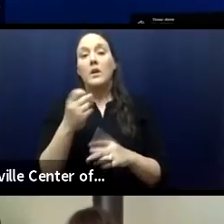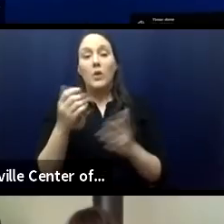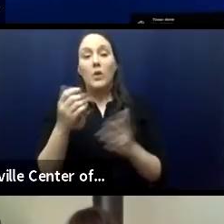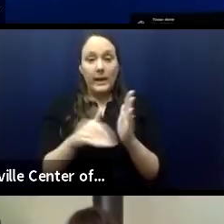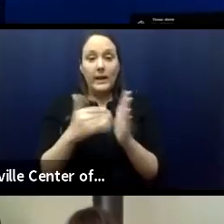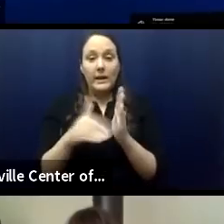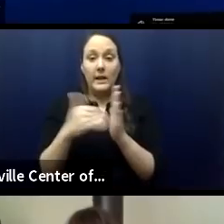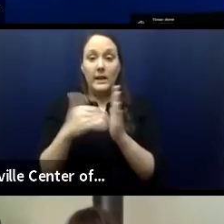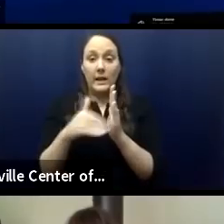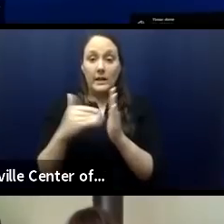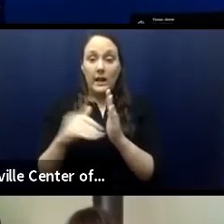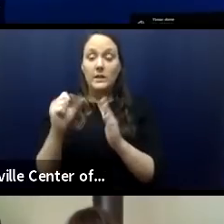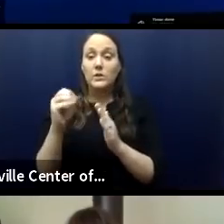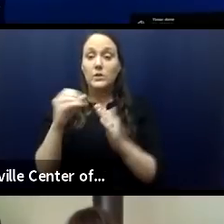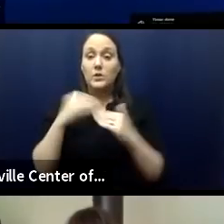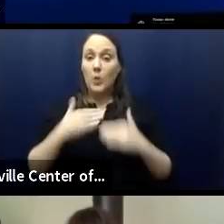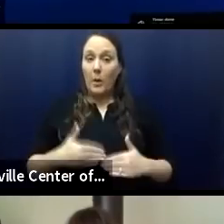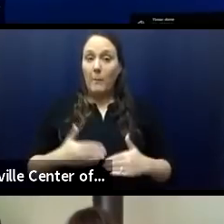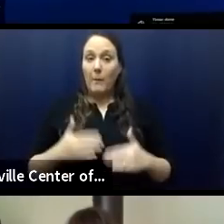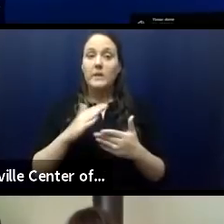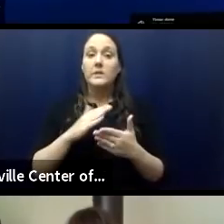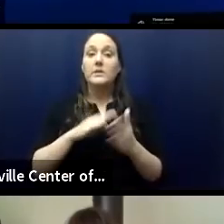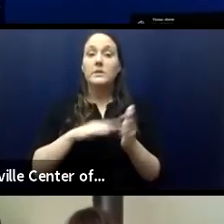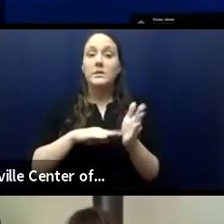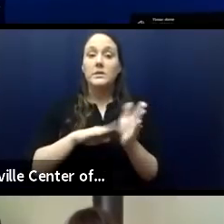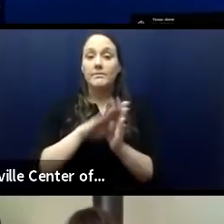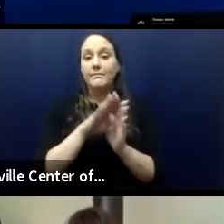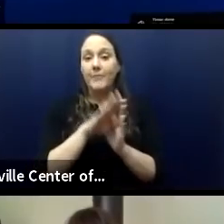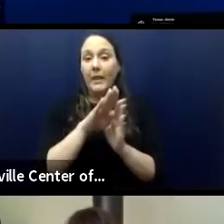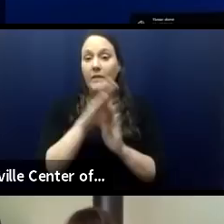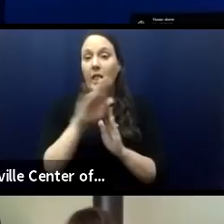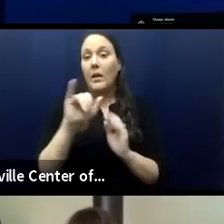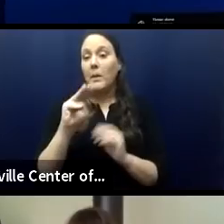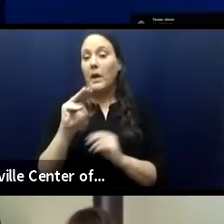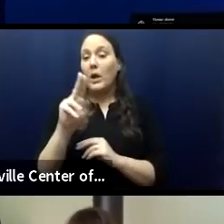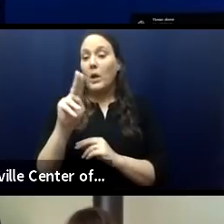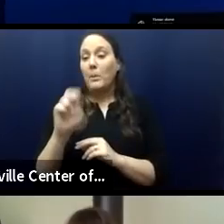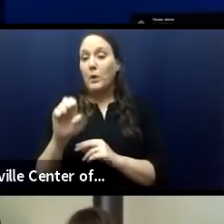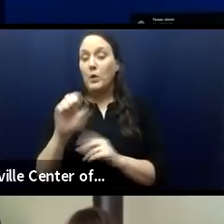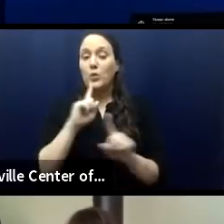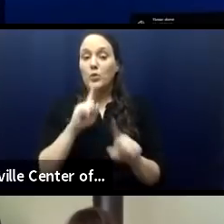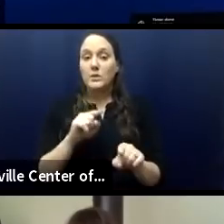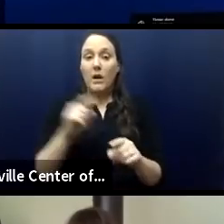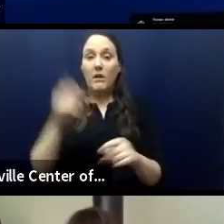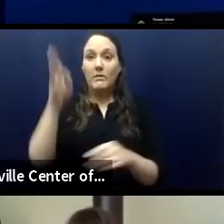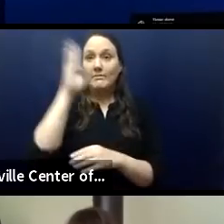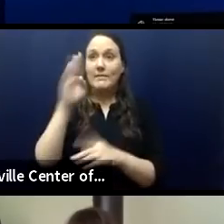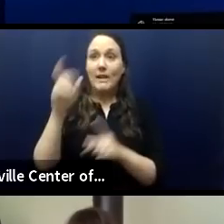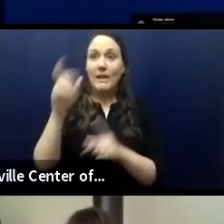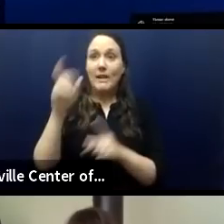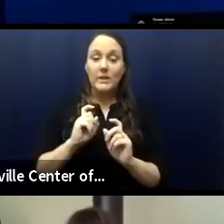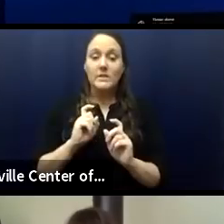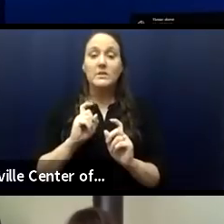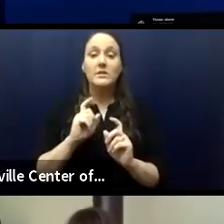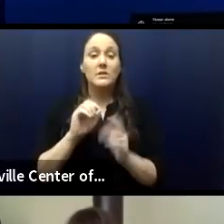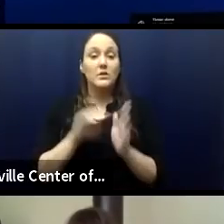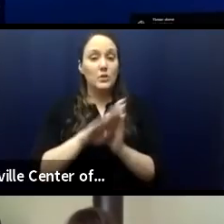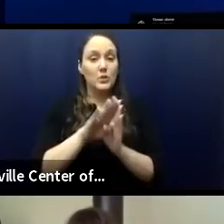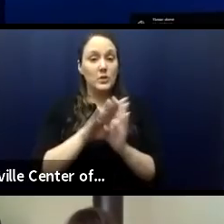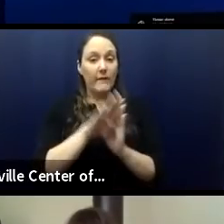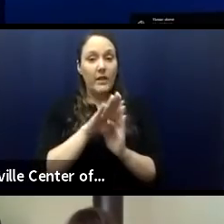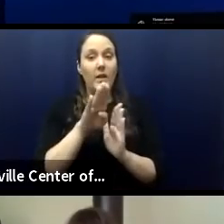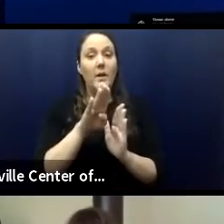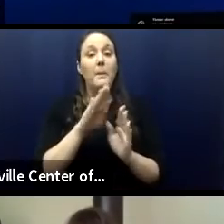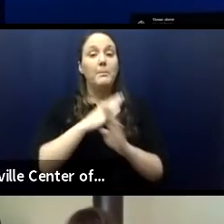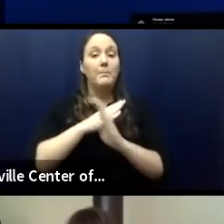will give it the immune response that God gave us to develop